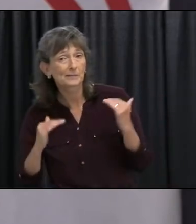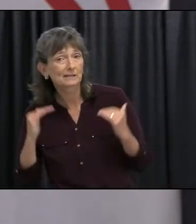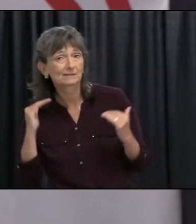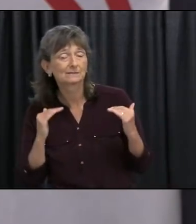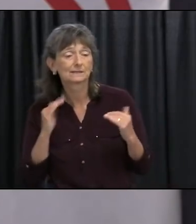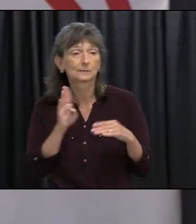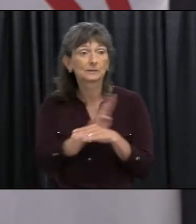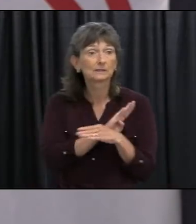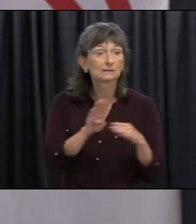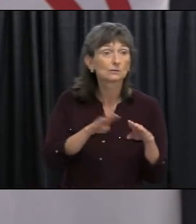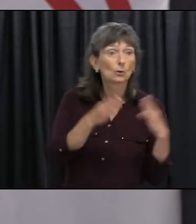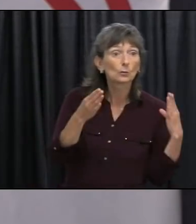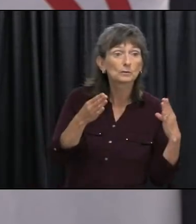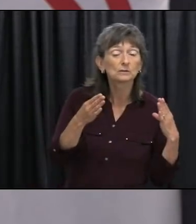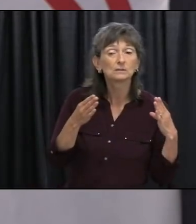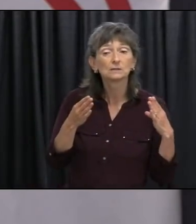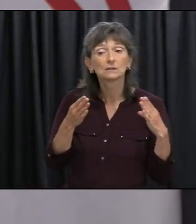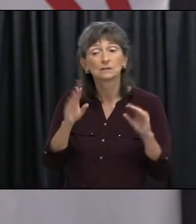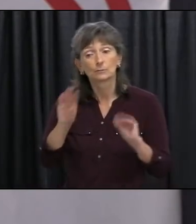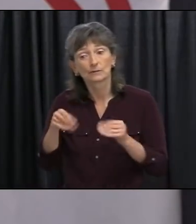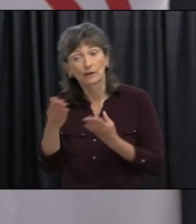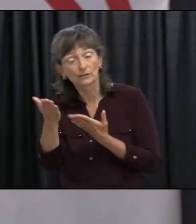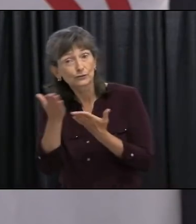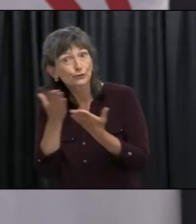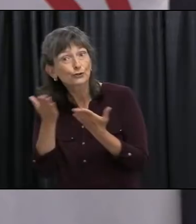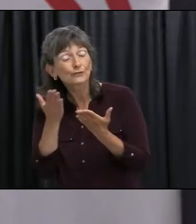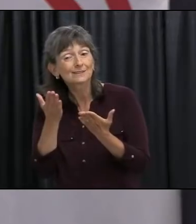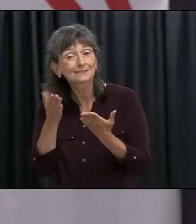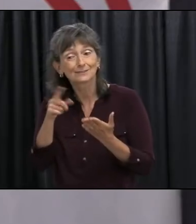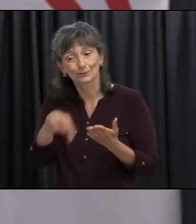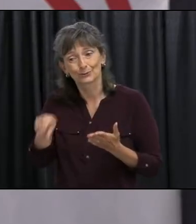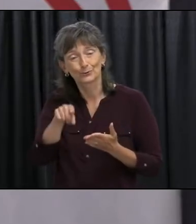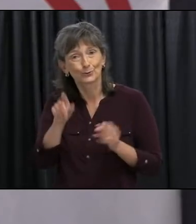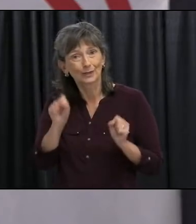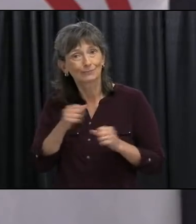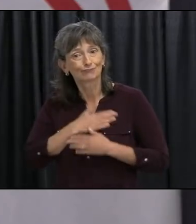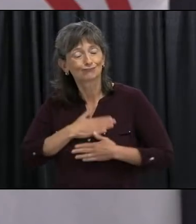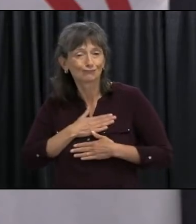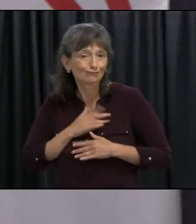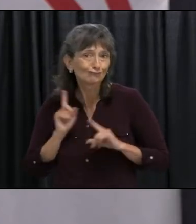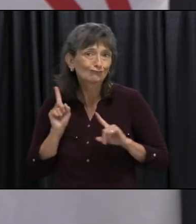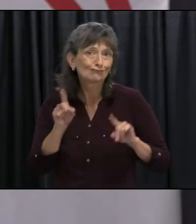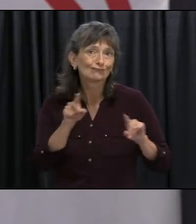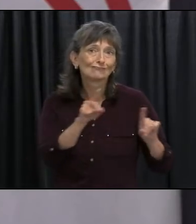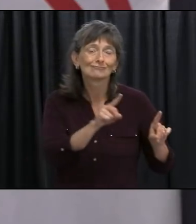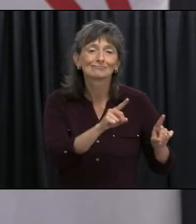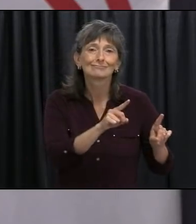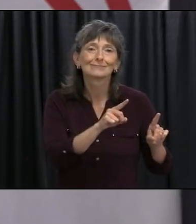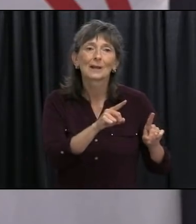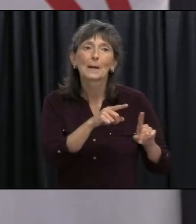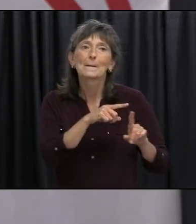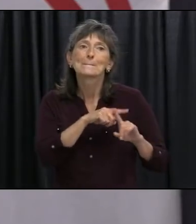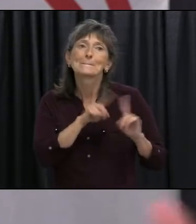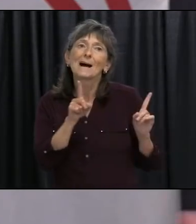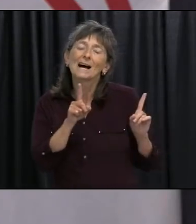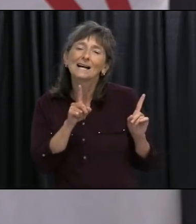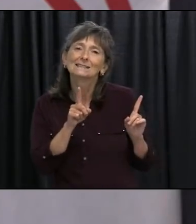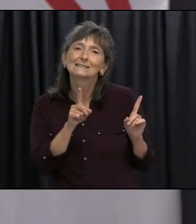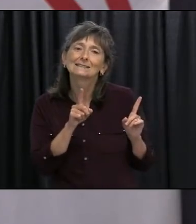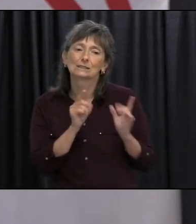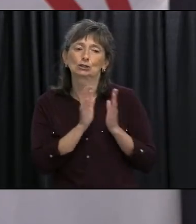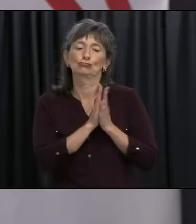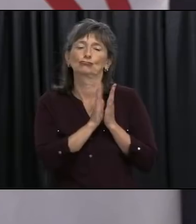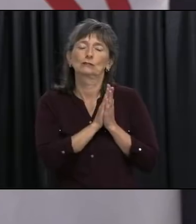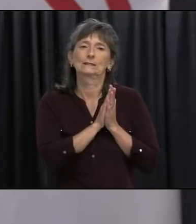businesses, open up those services that people also want to enjoy within our province, but also not, preventing a risk that could lead